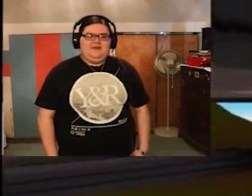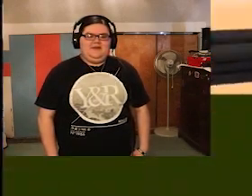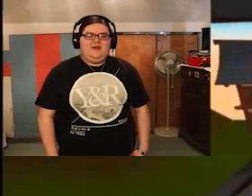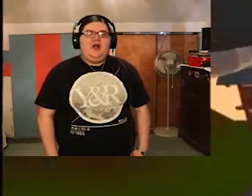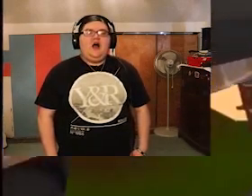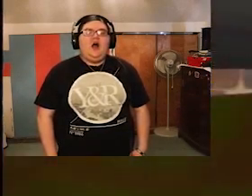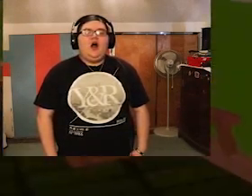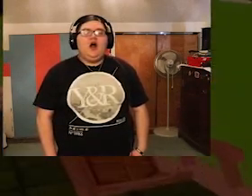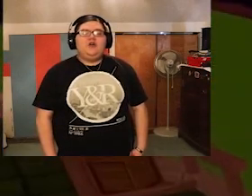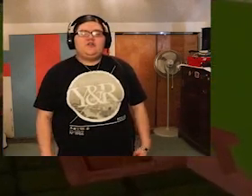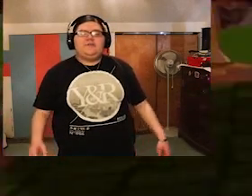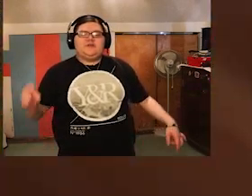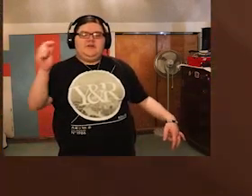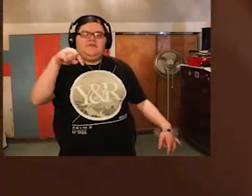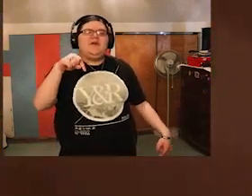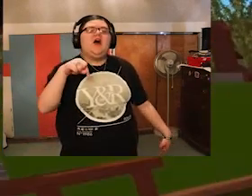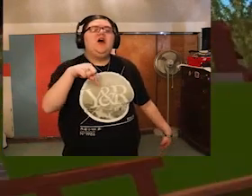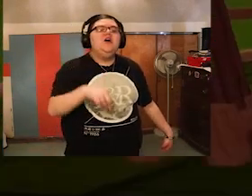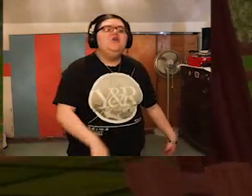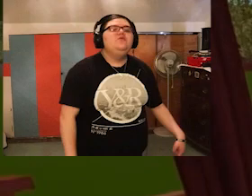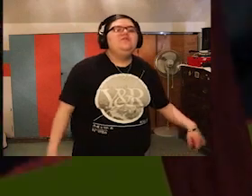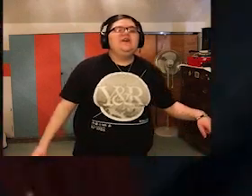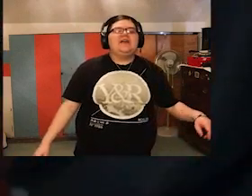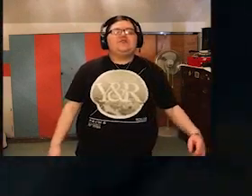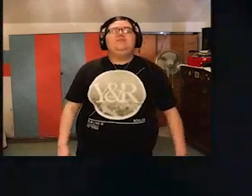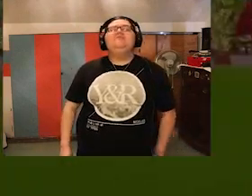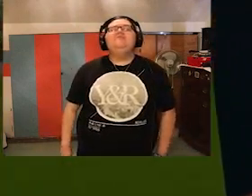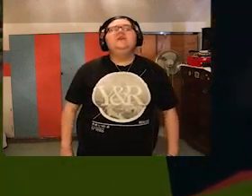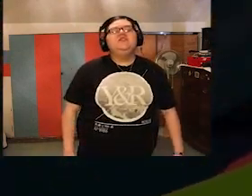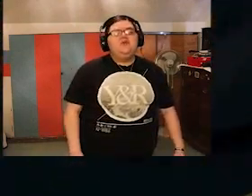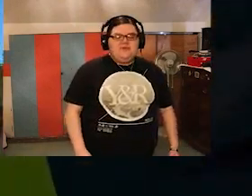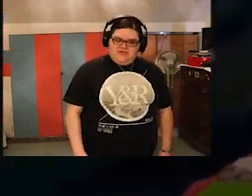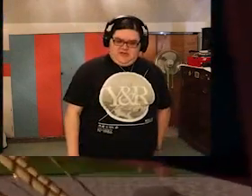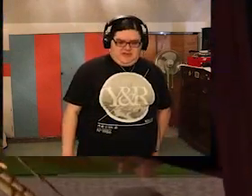Oh, okay. No. Oh, you're supposed to go in the middle. Oh, in the actual